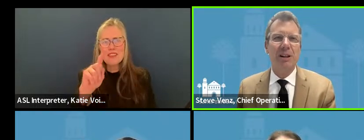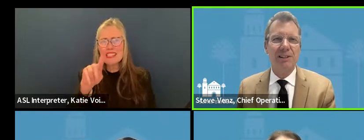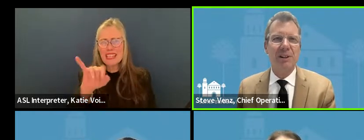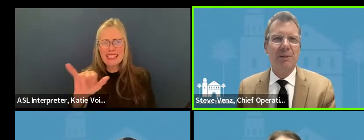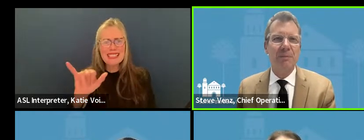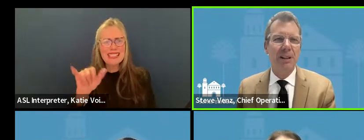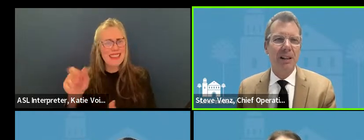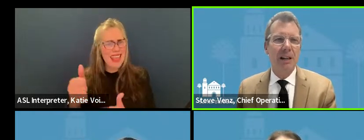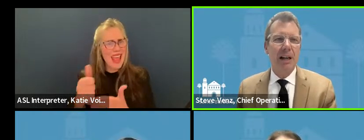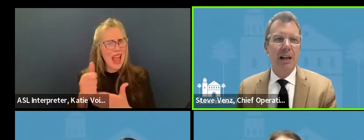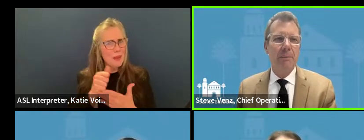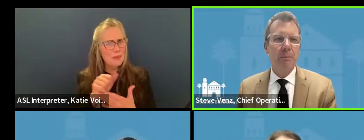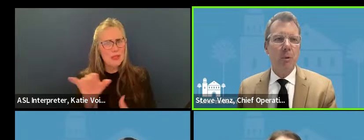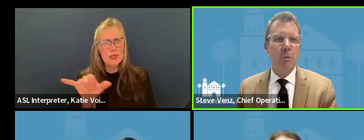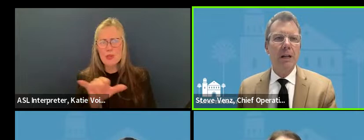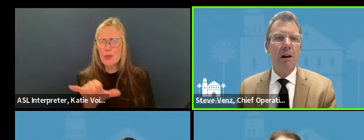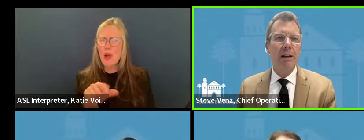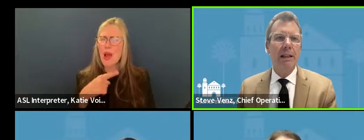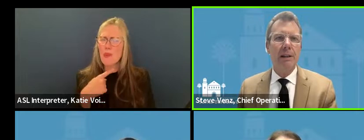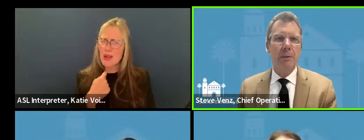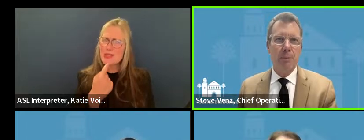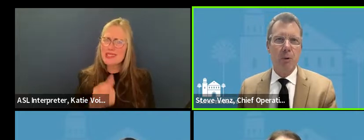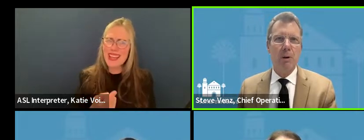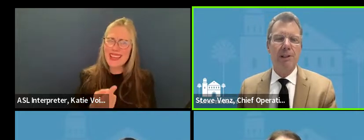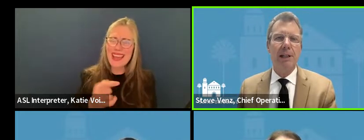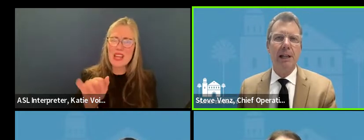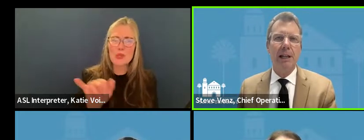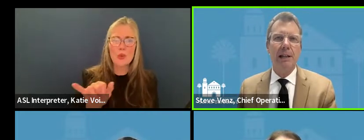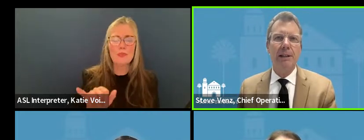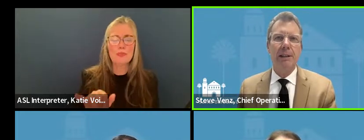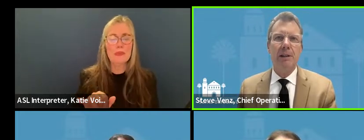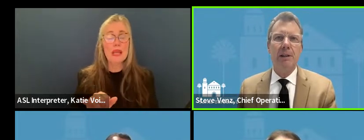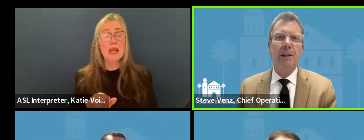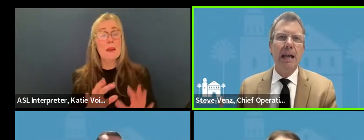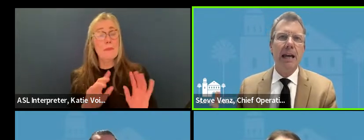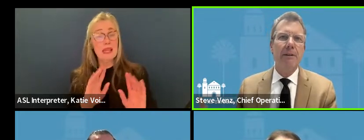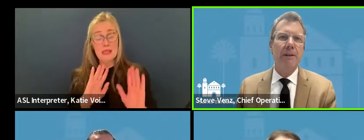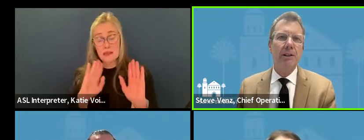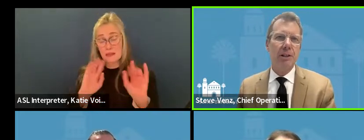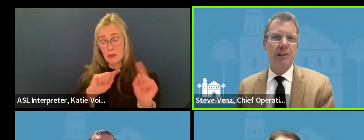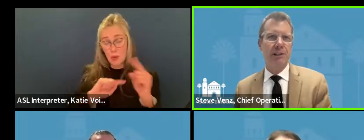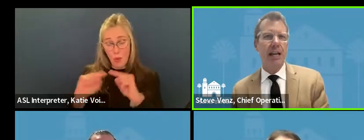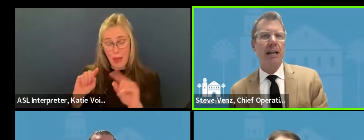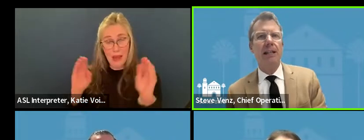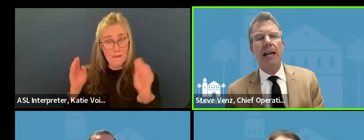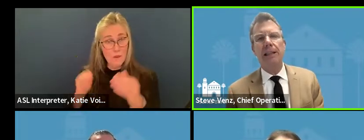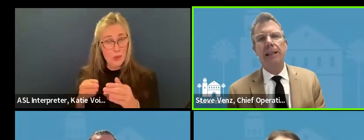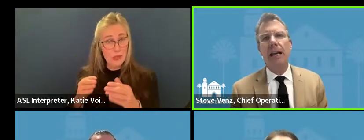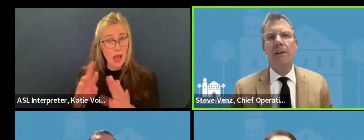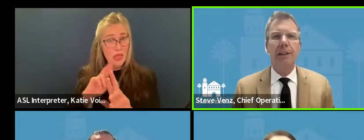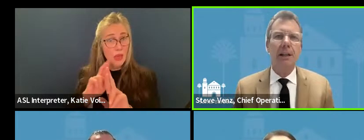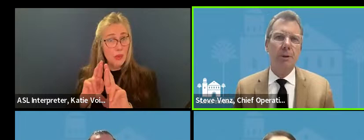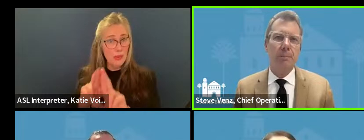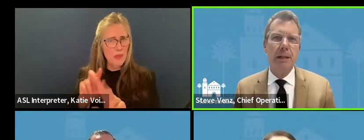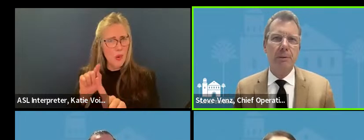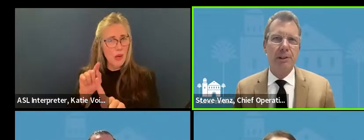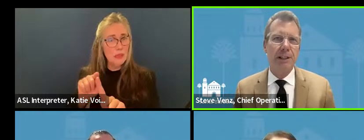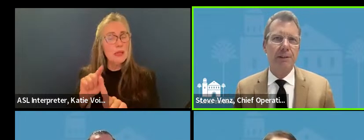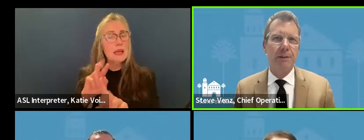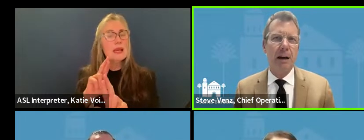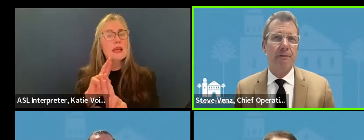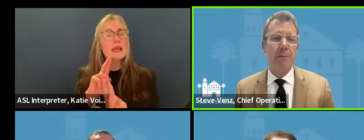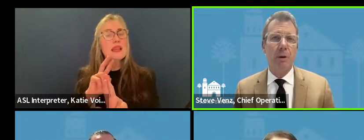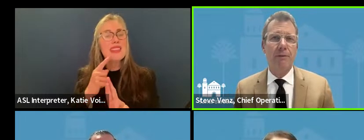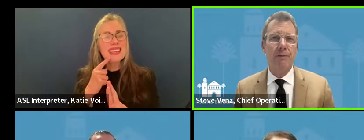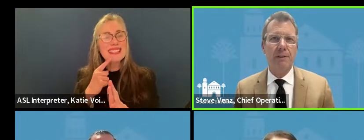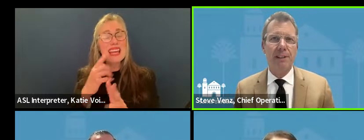out there as well. So regarding the report, they officially stated that everything would be